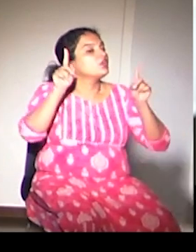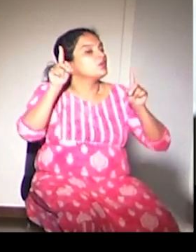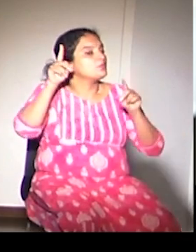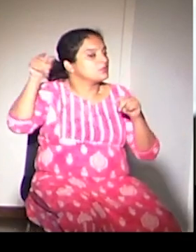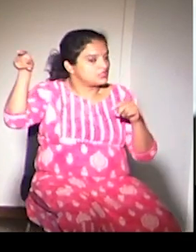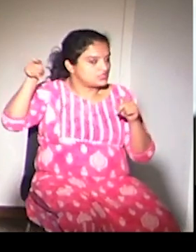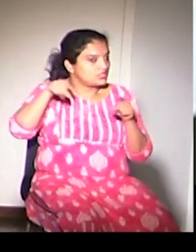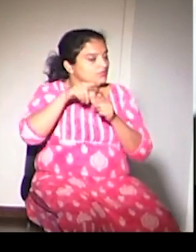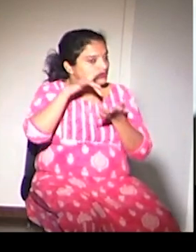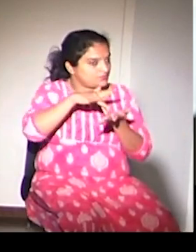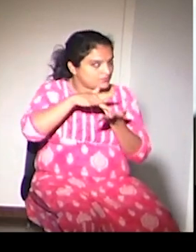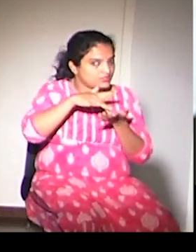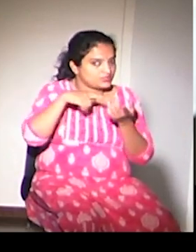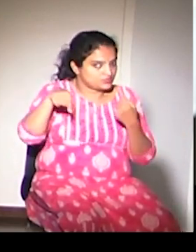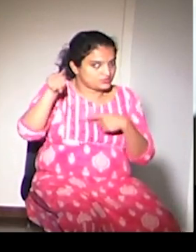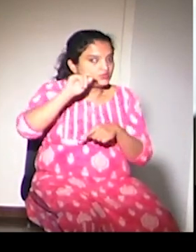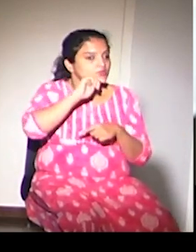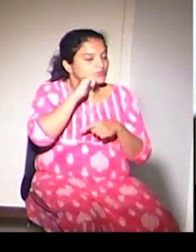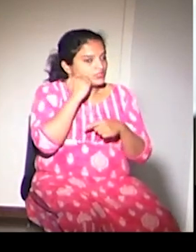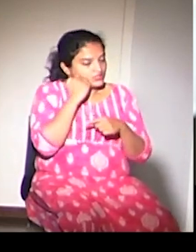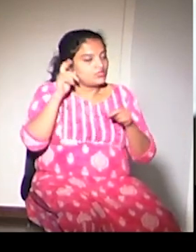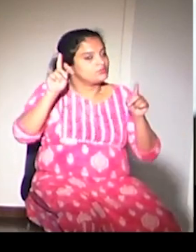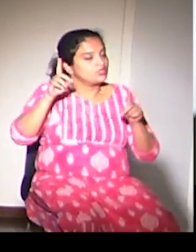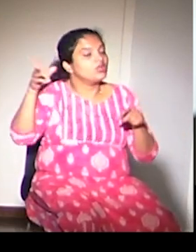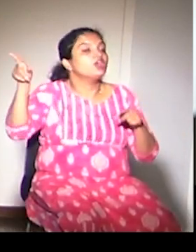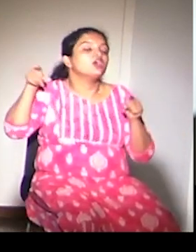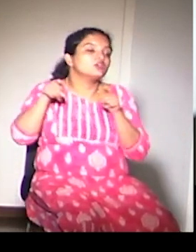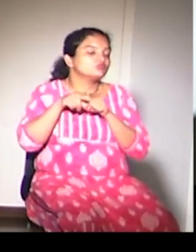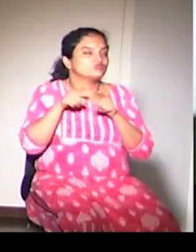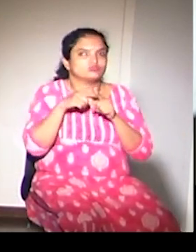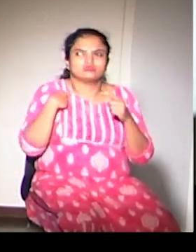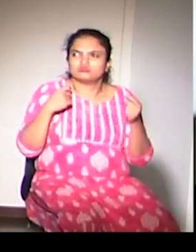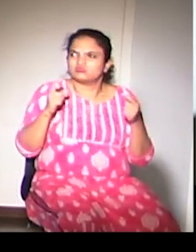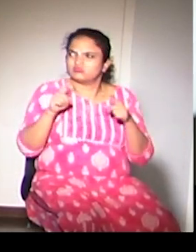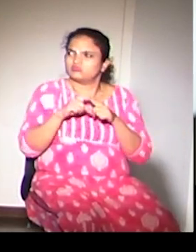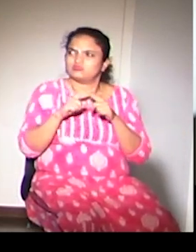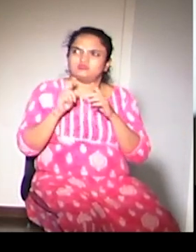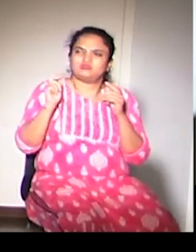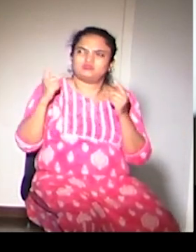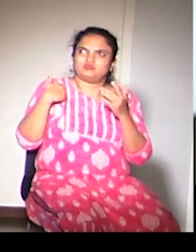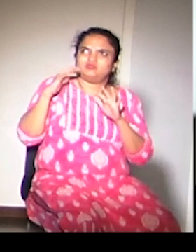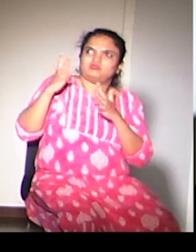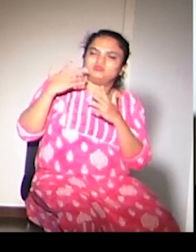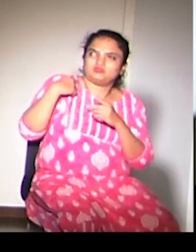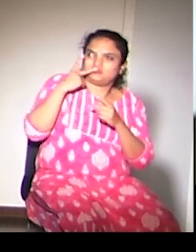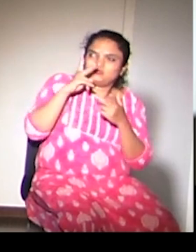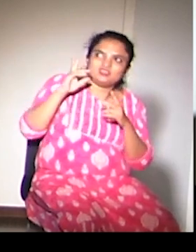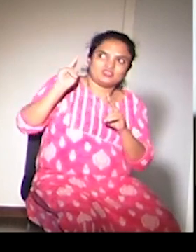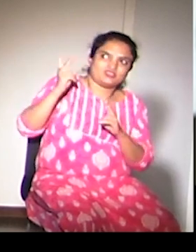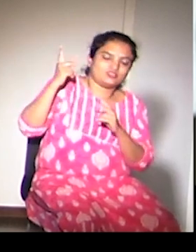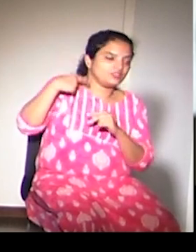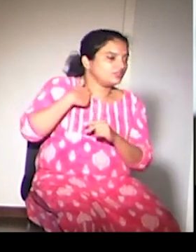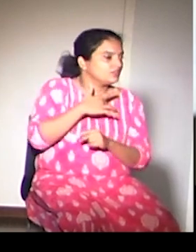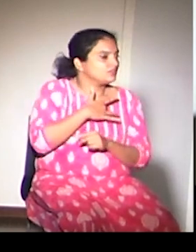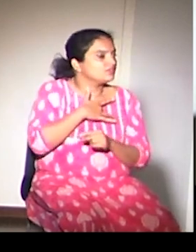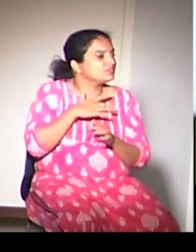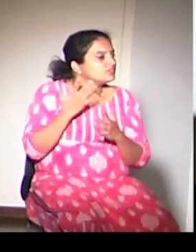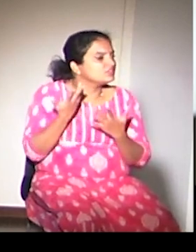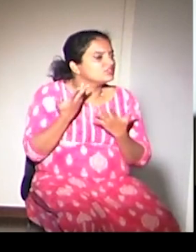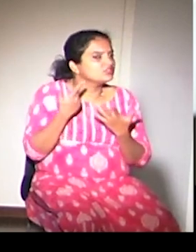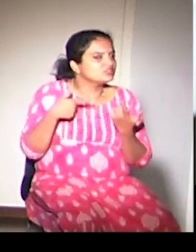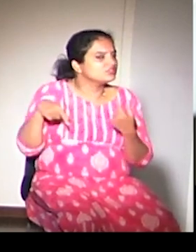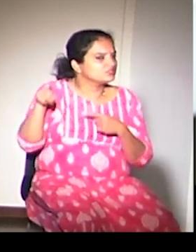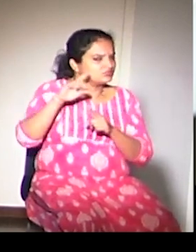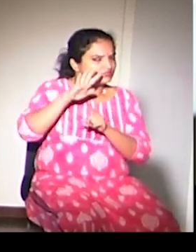people very connected, but not actually royal themselves. They were courtiers. So the